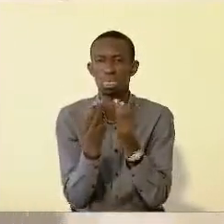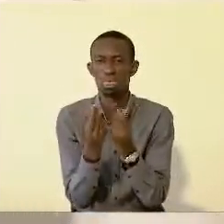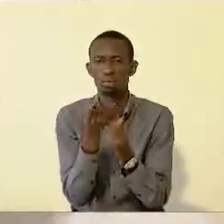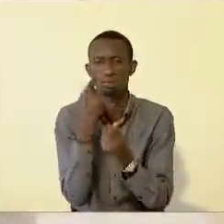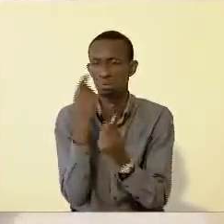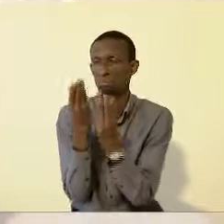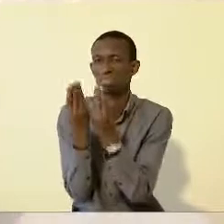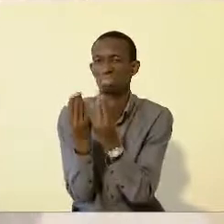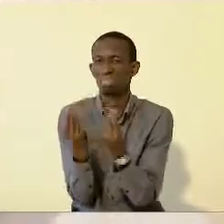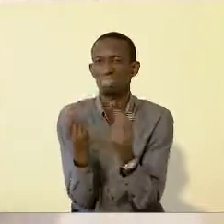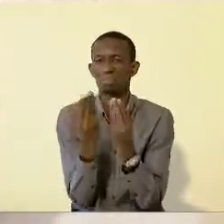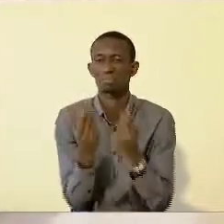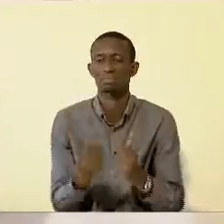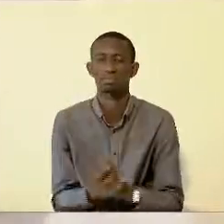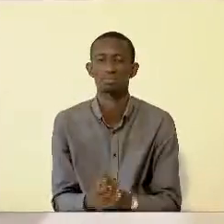melted.